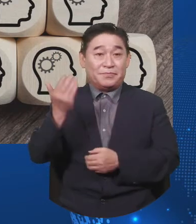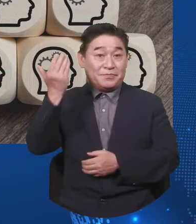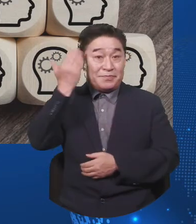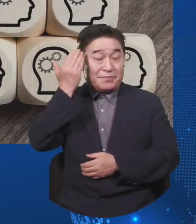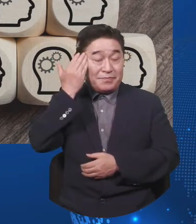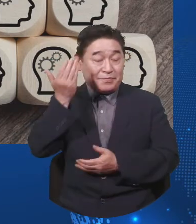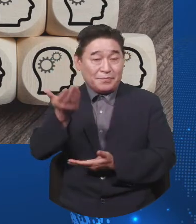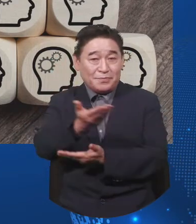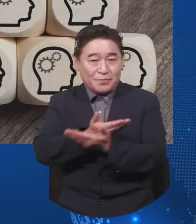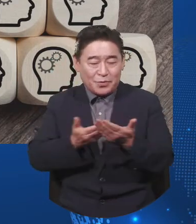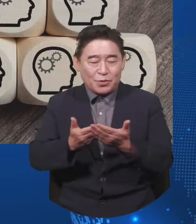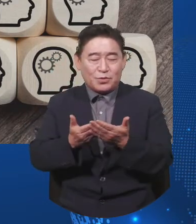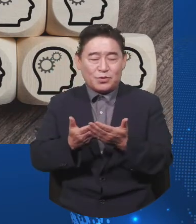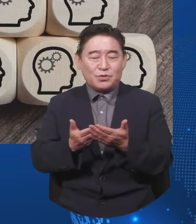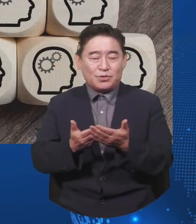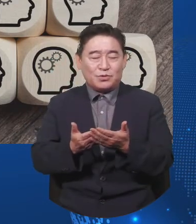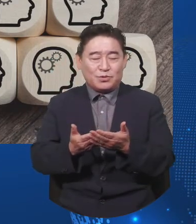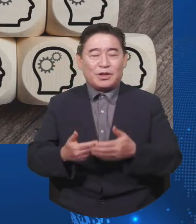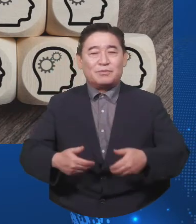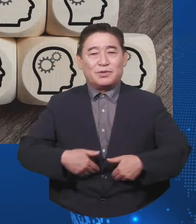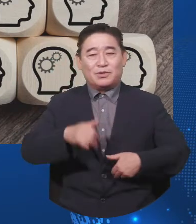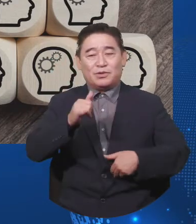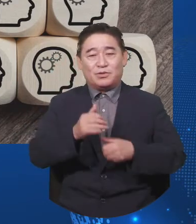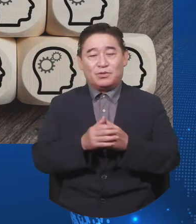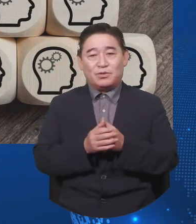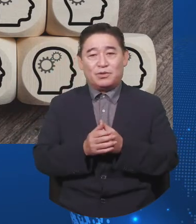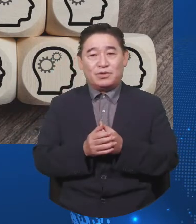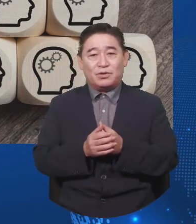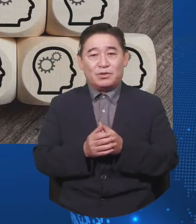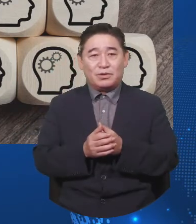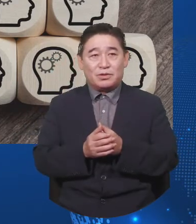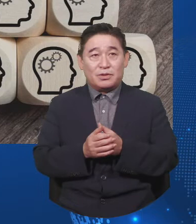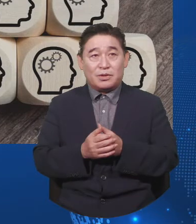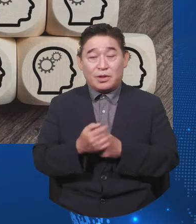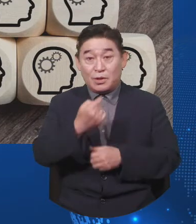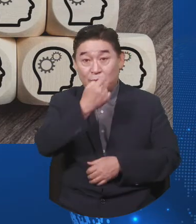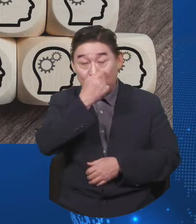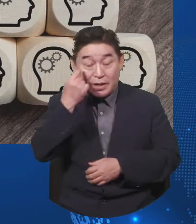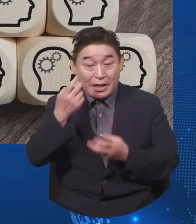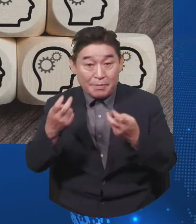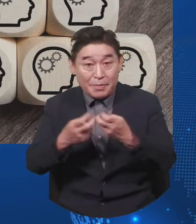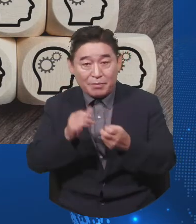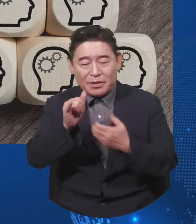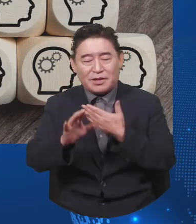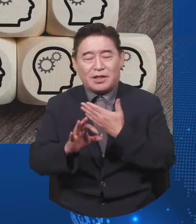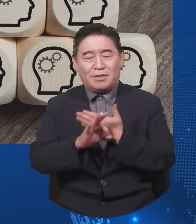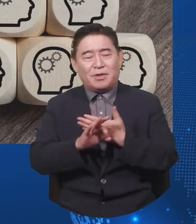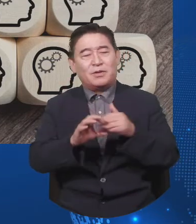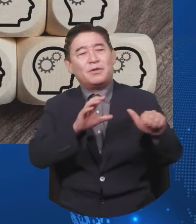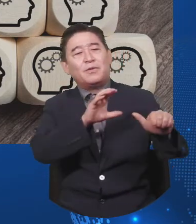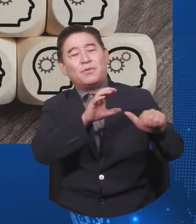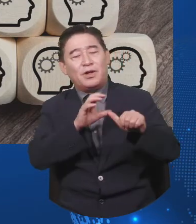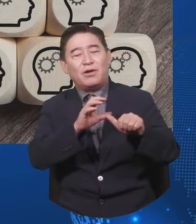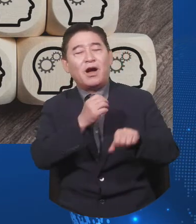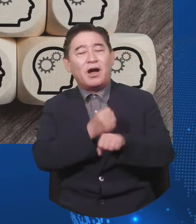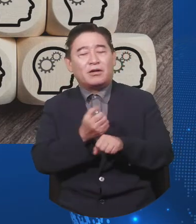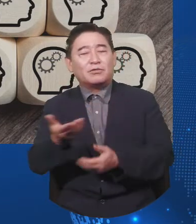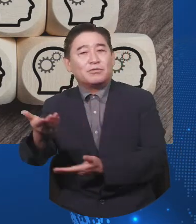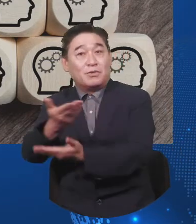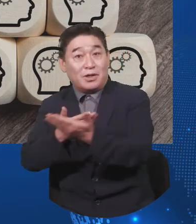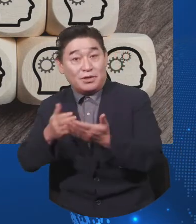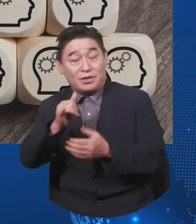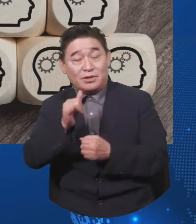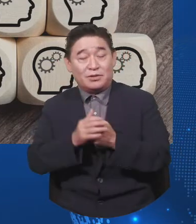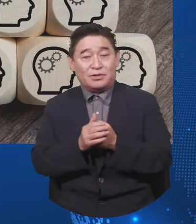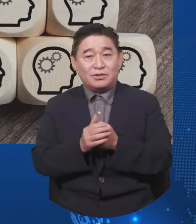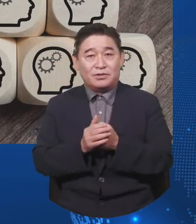shared diagnostics by all of our partners, and share, focus on the most